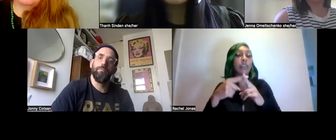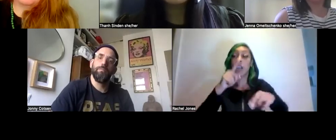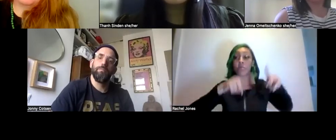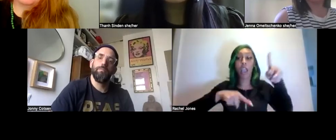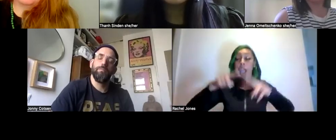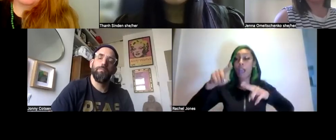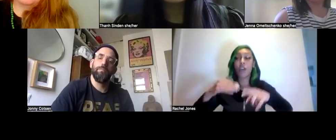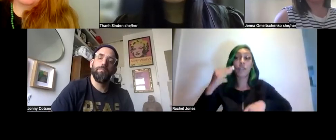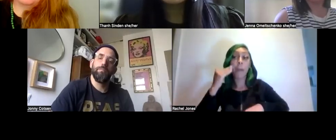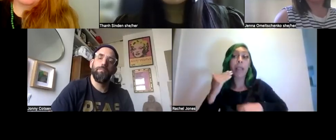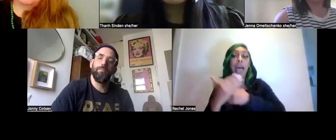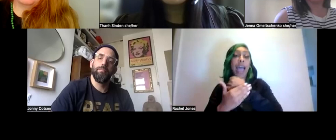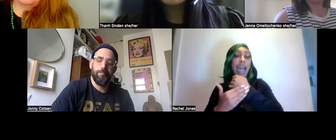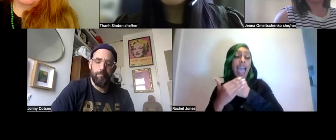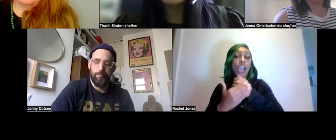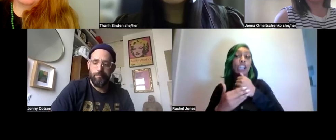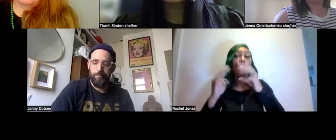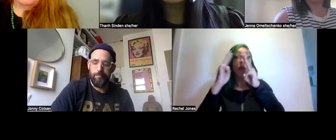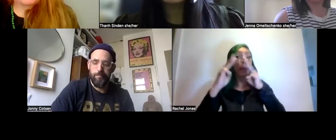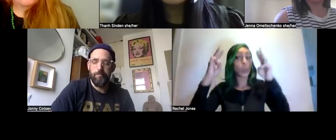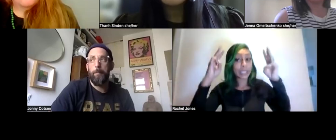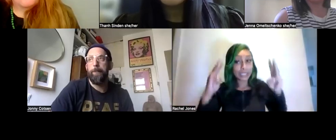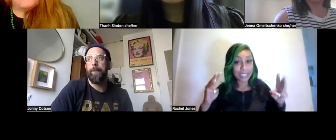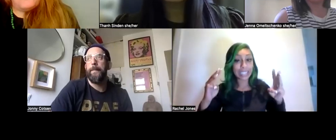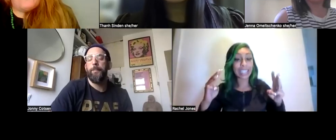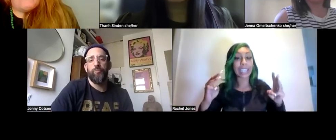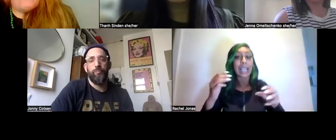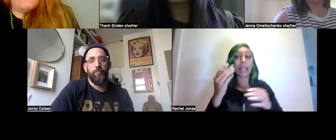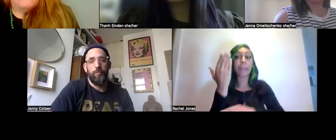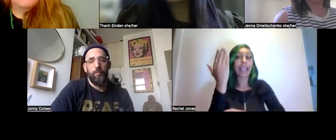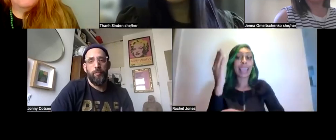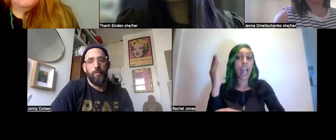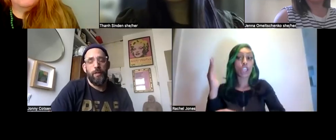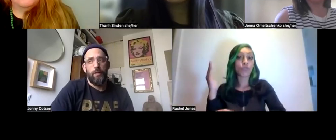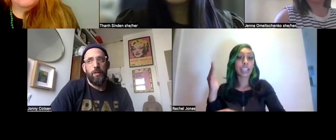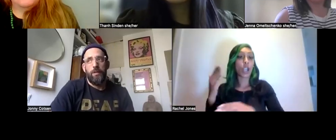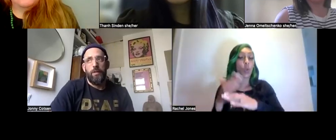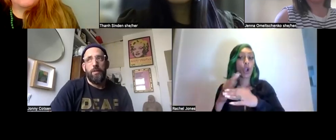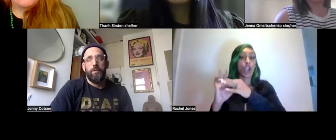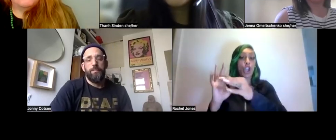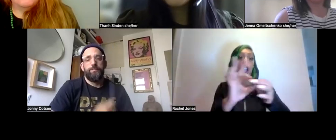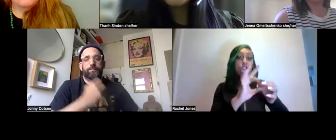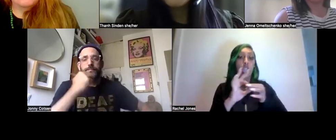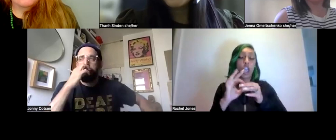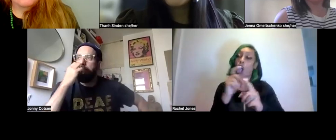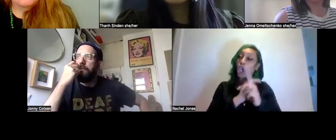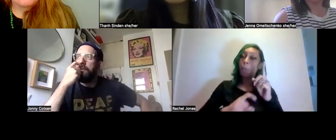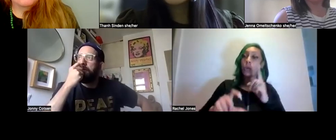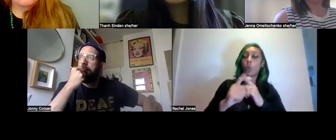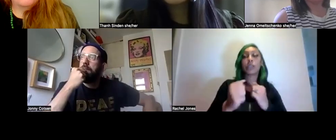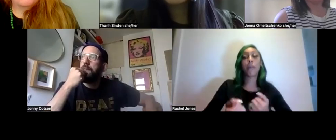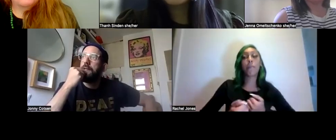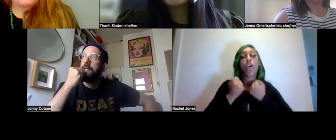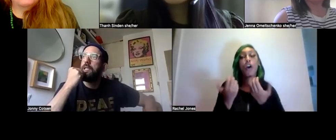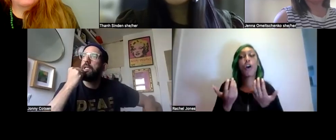and ethnic diverse museums, heritage and gallery workers. And we are a network of community of belonging, and we